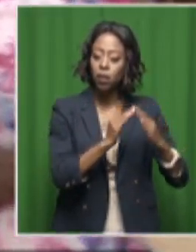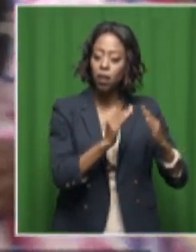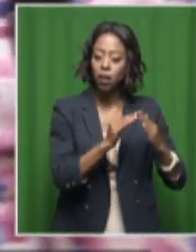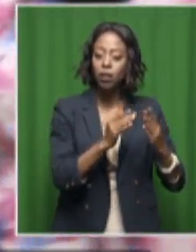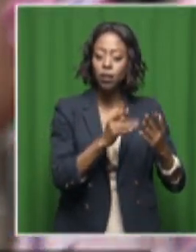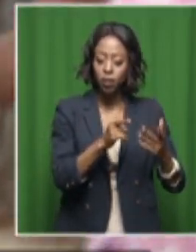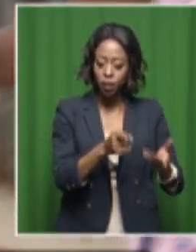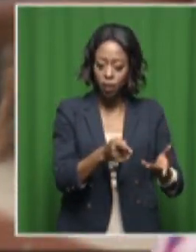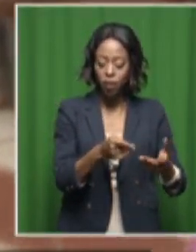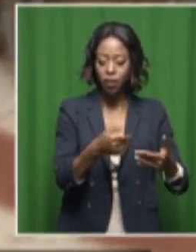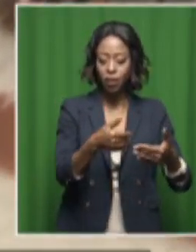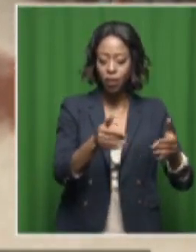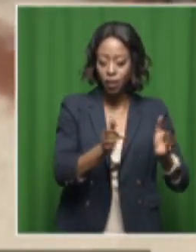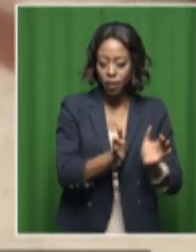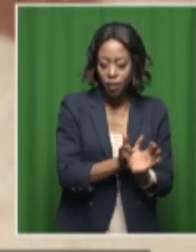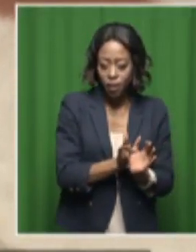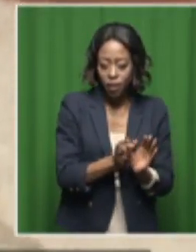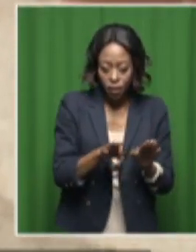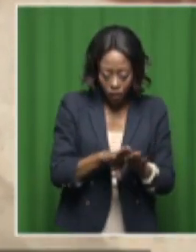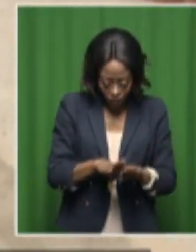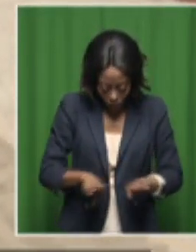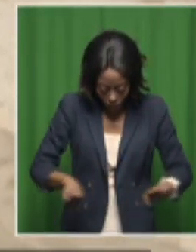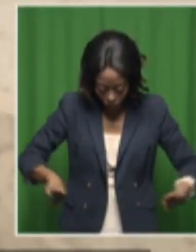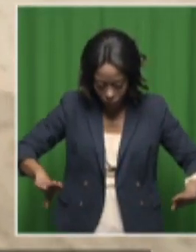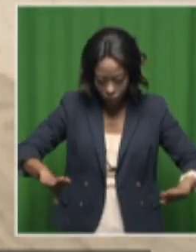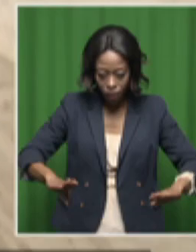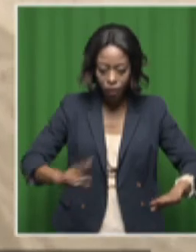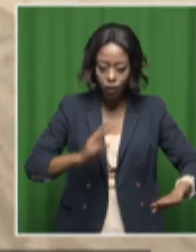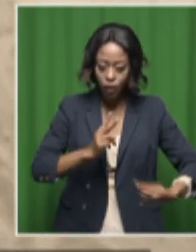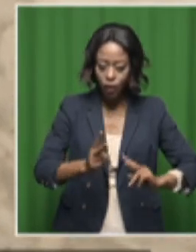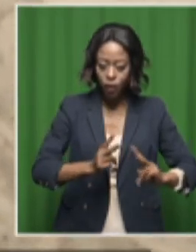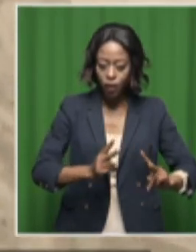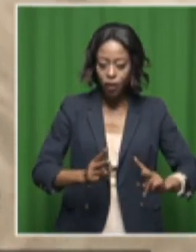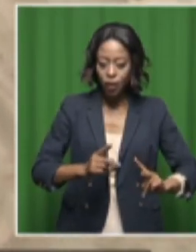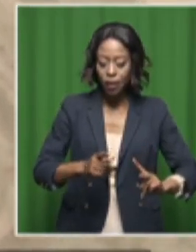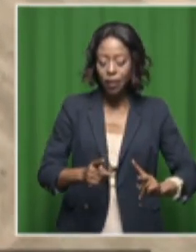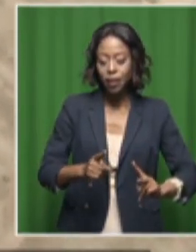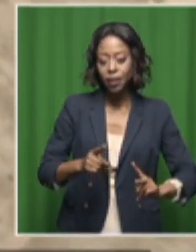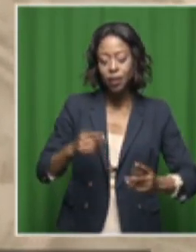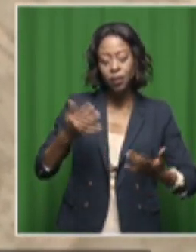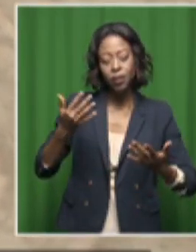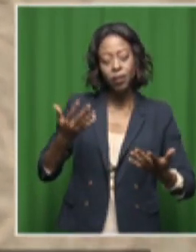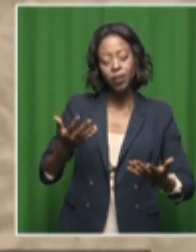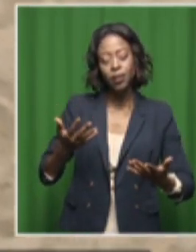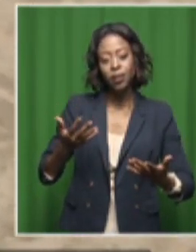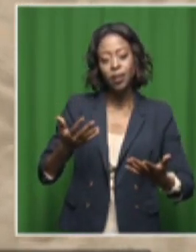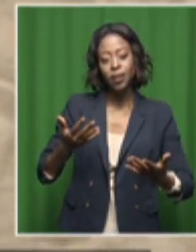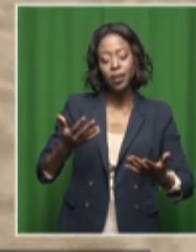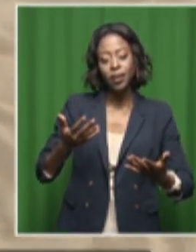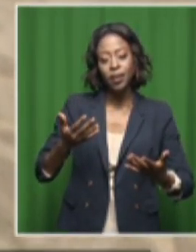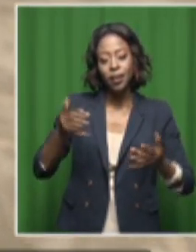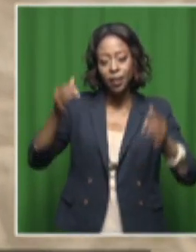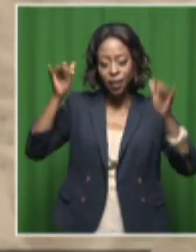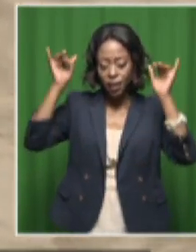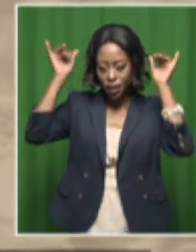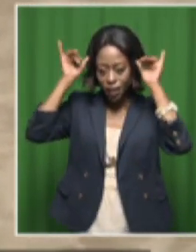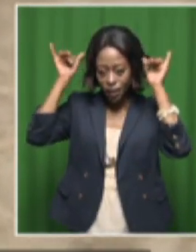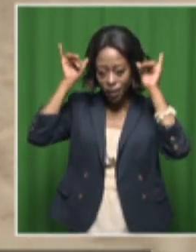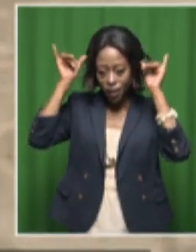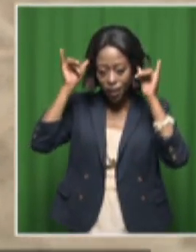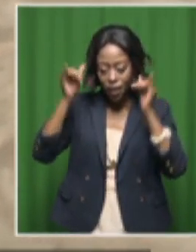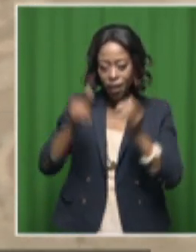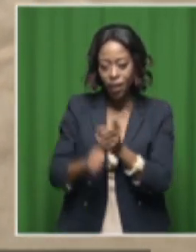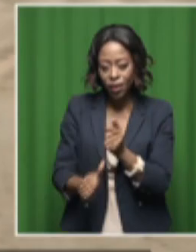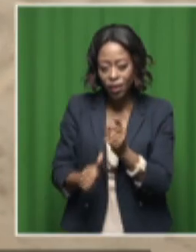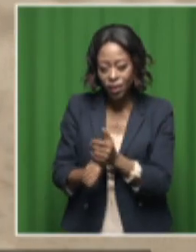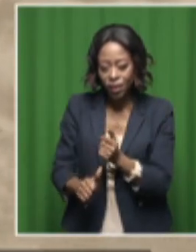get to the floor, but on the floor here, you would see this would be cow dung. This would be some of the decorations that would be